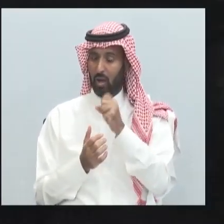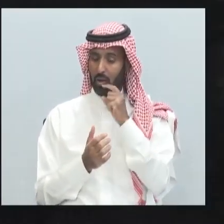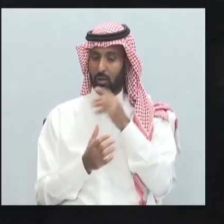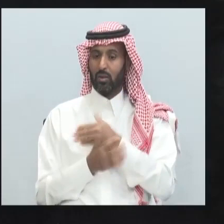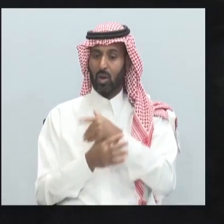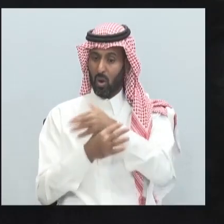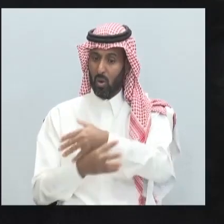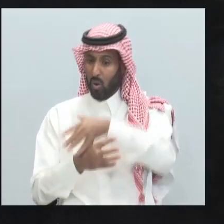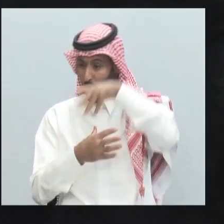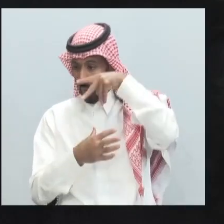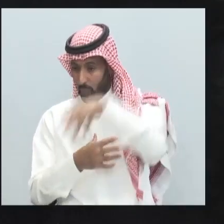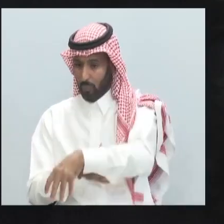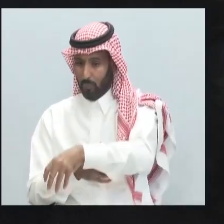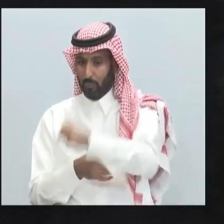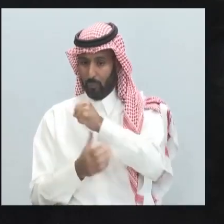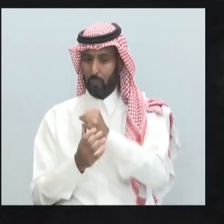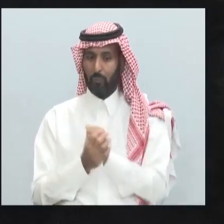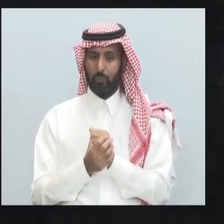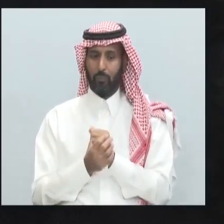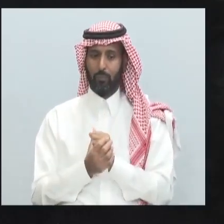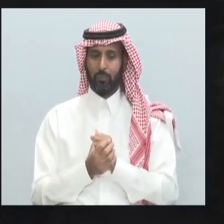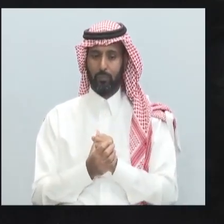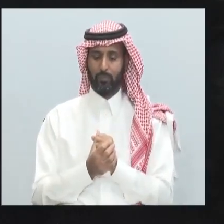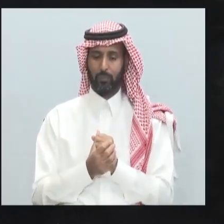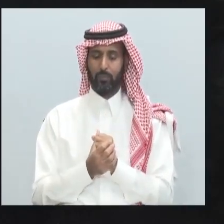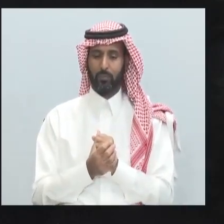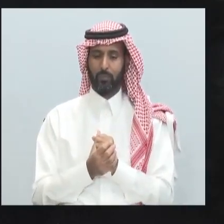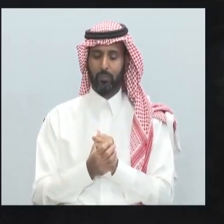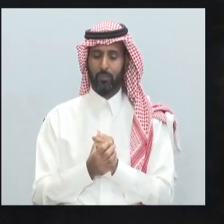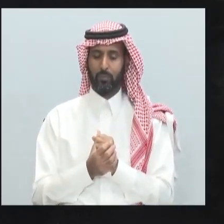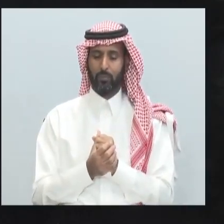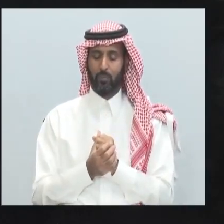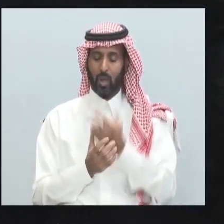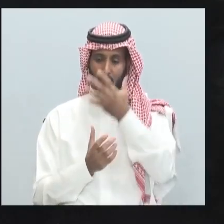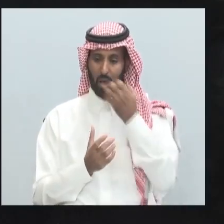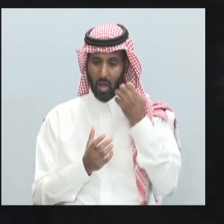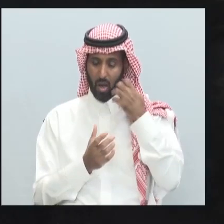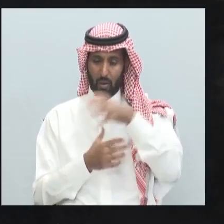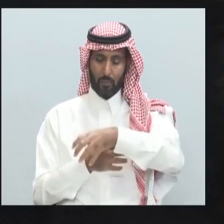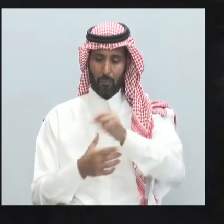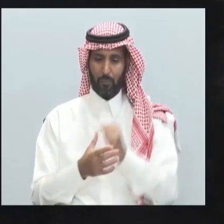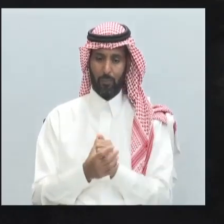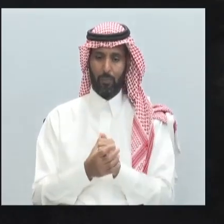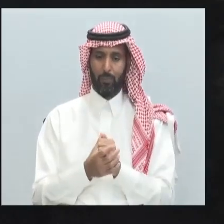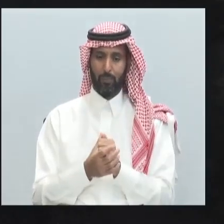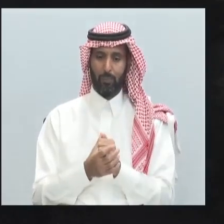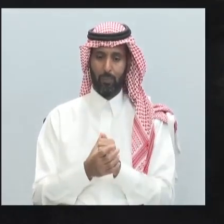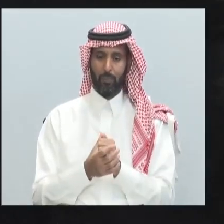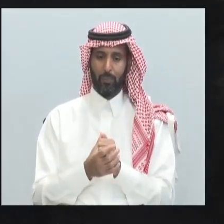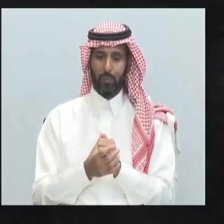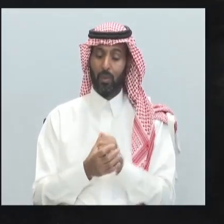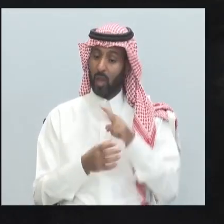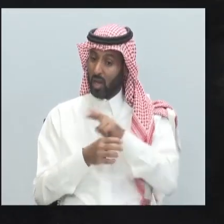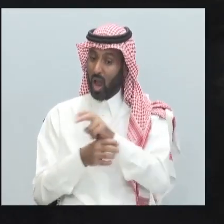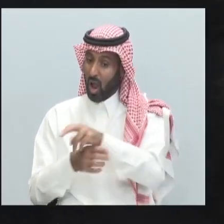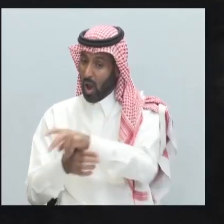The falcons are, yes, flying, then hunt an animal, okay? Like what? Like a rabbit,